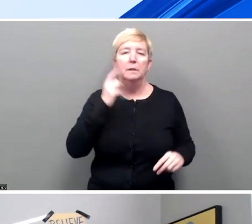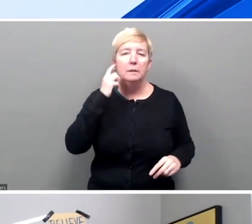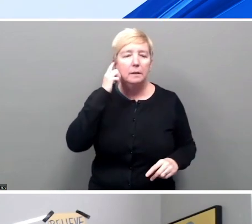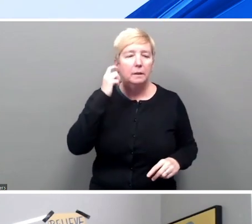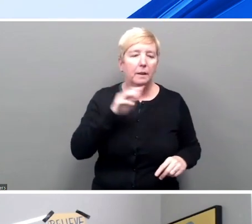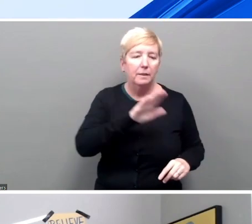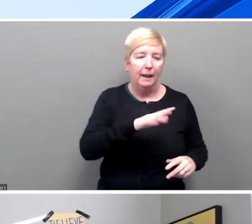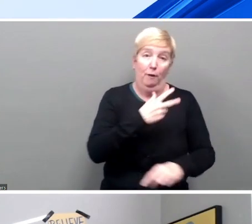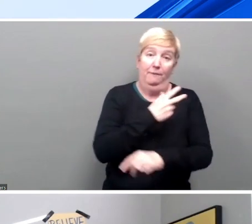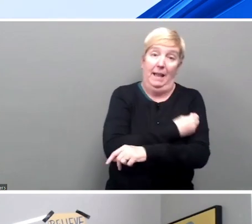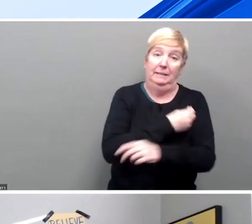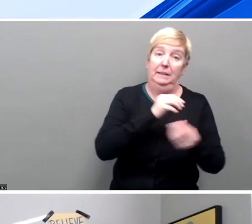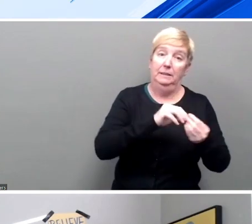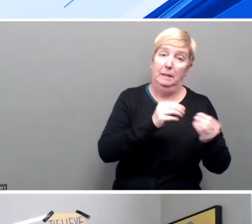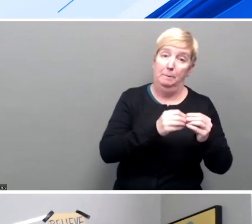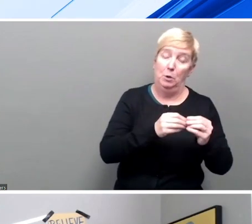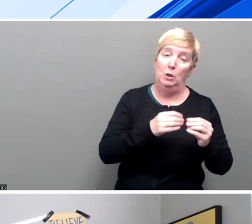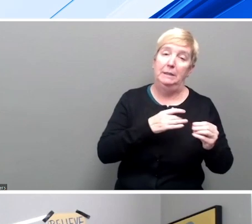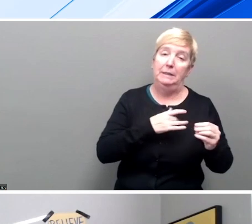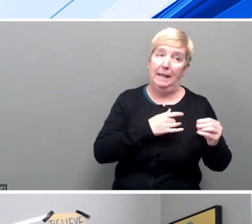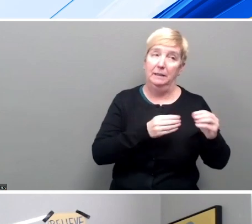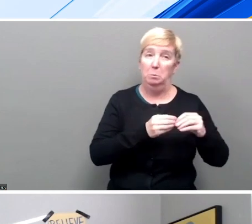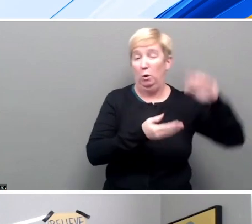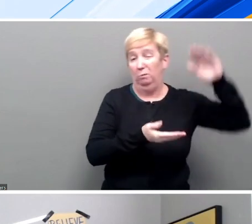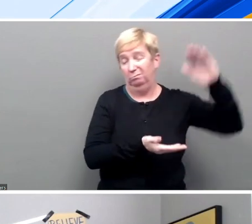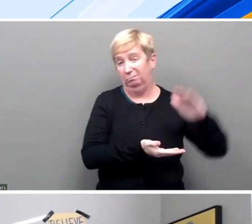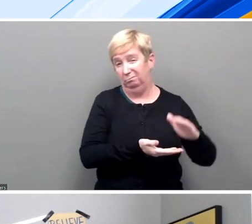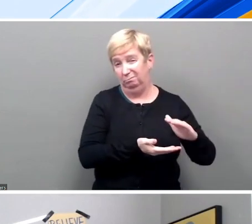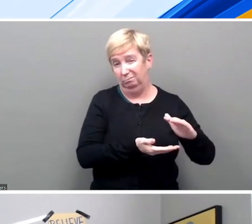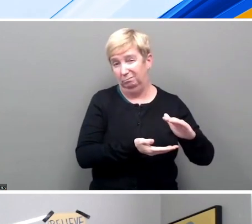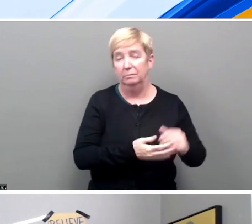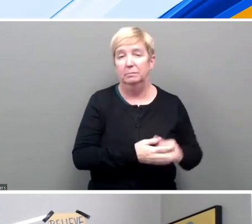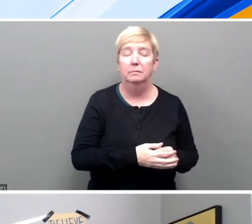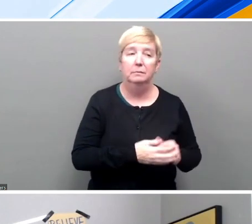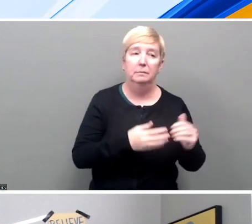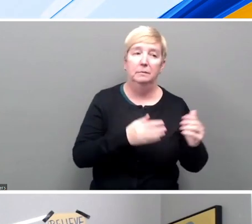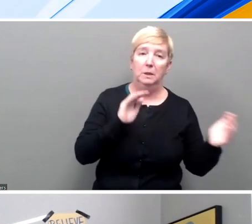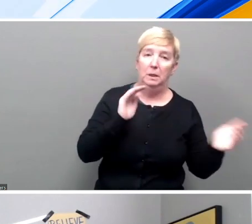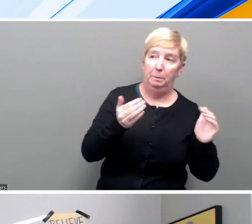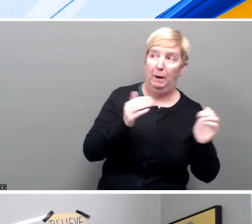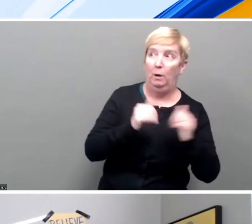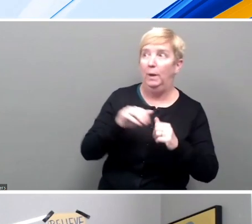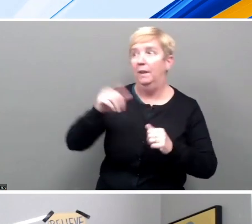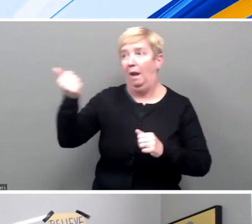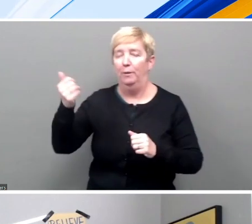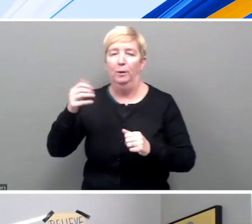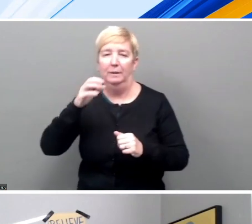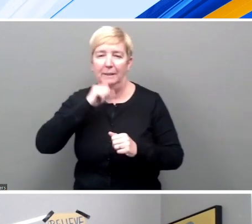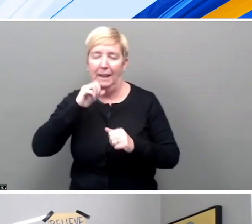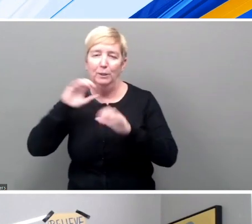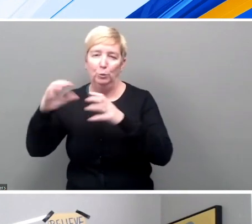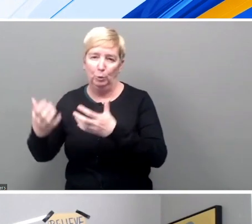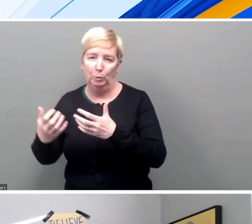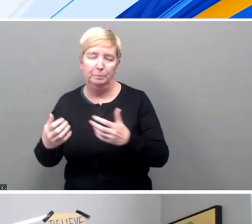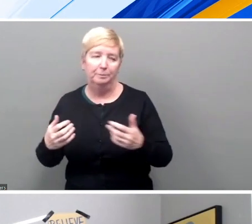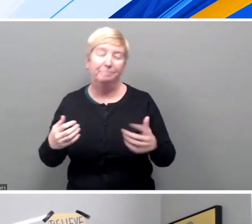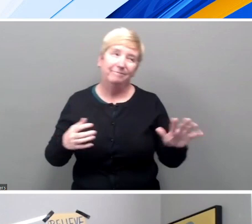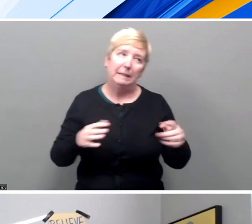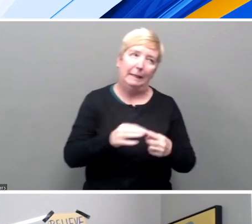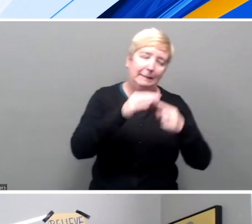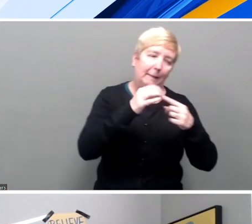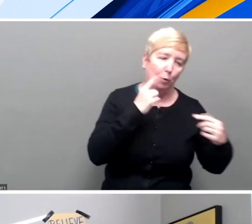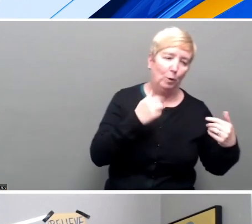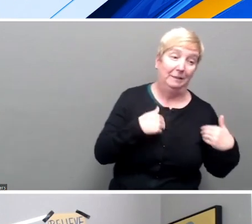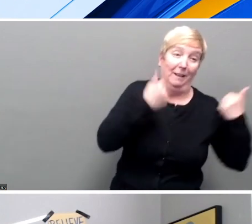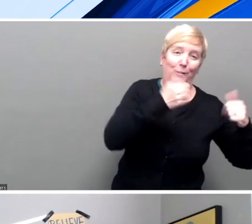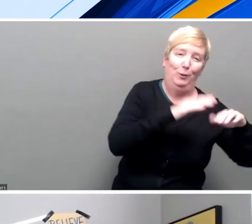in that age group are lower than most age groups, except the people younger than them. But Laura, do you want to address